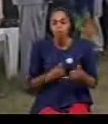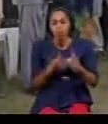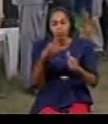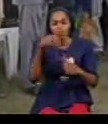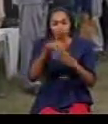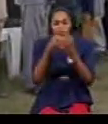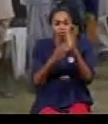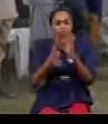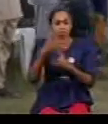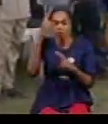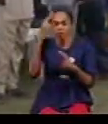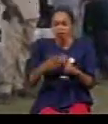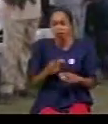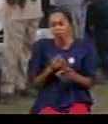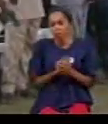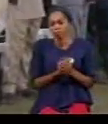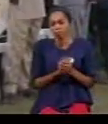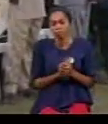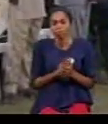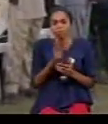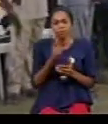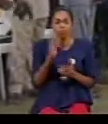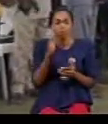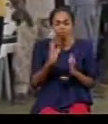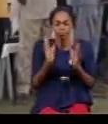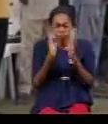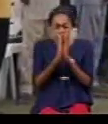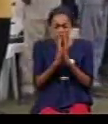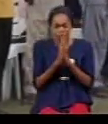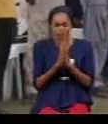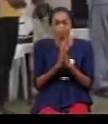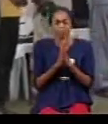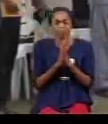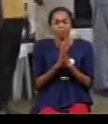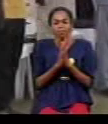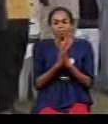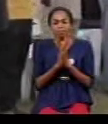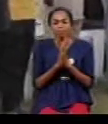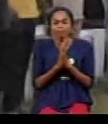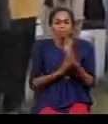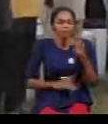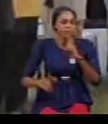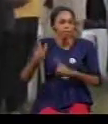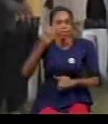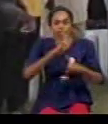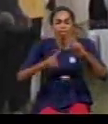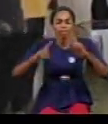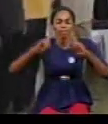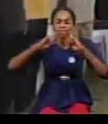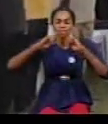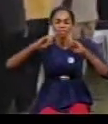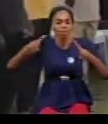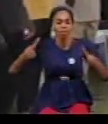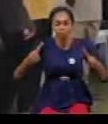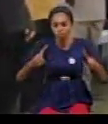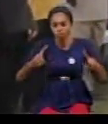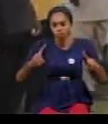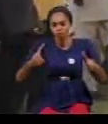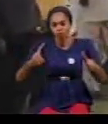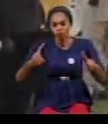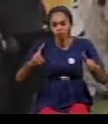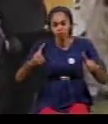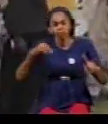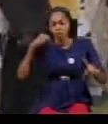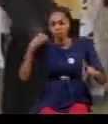you. You are going to declare. Everybody say declaration of signs